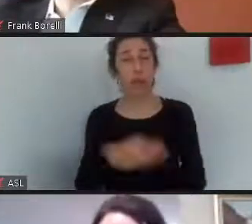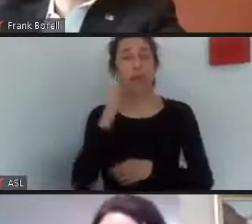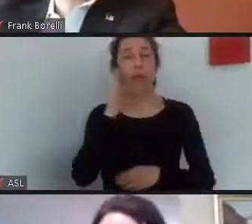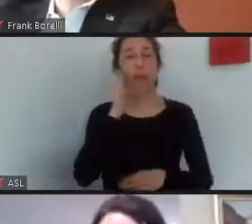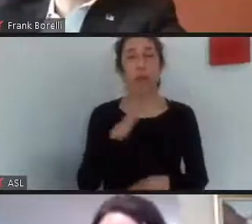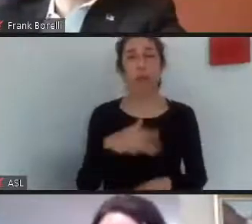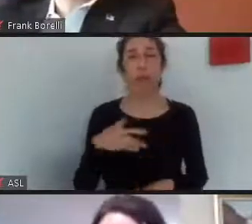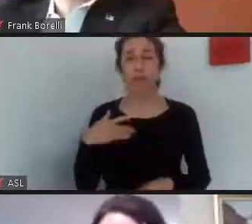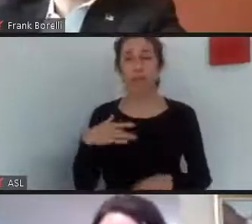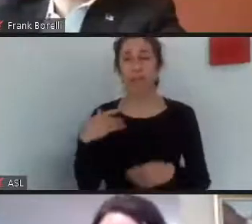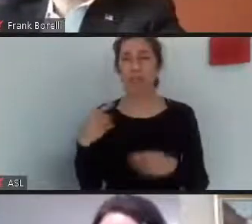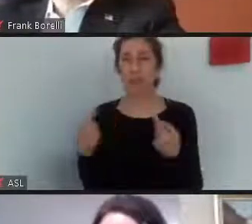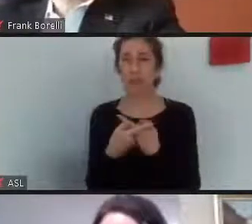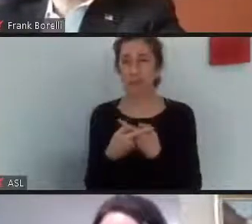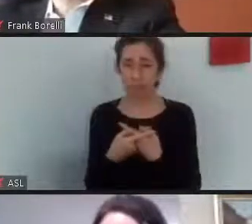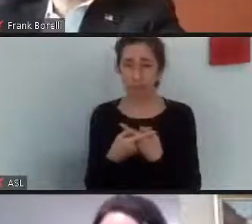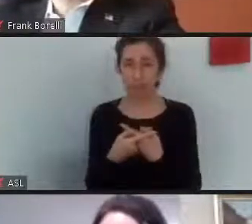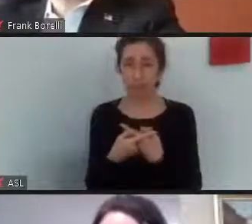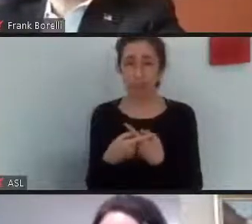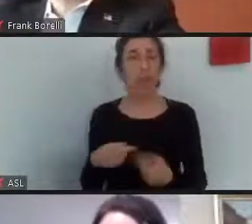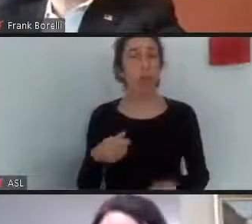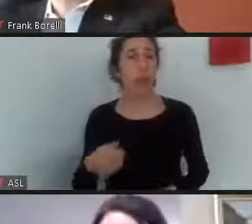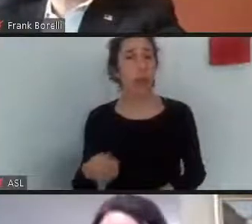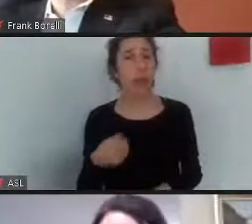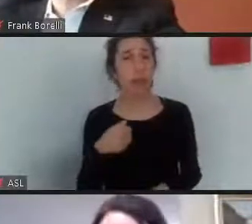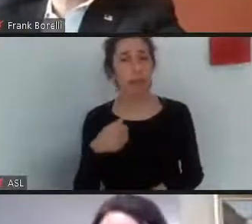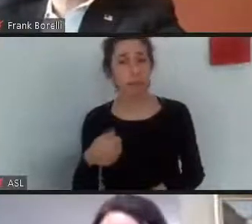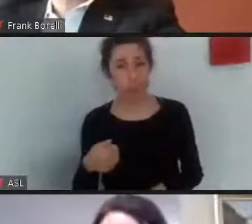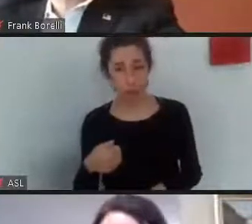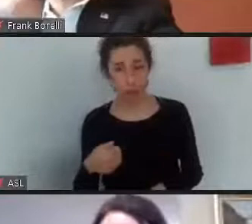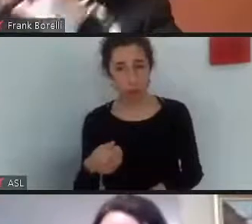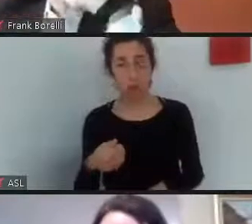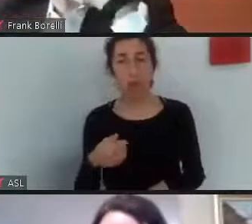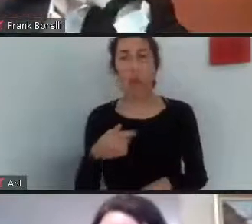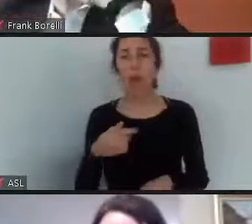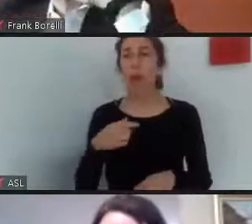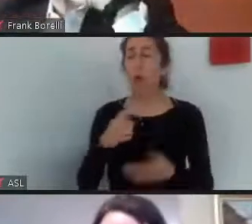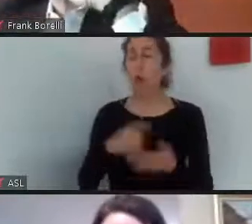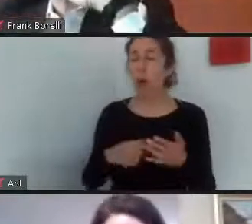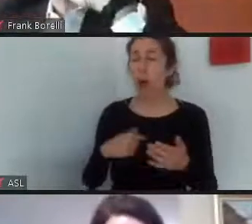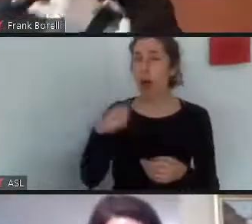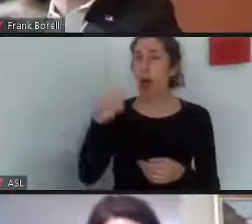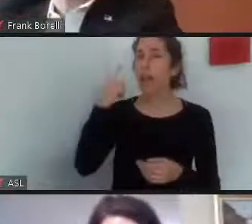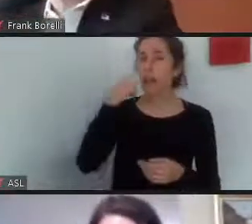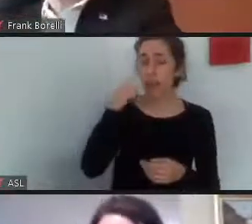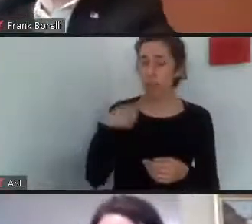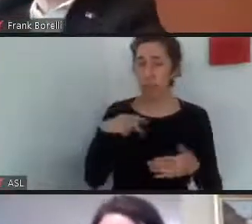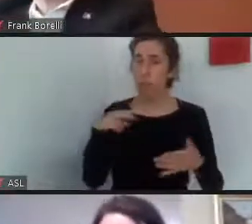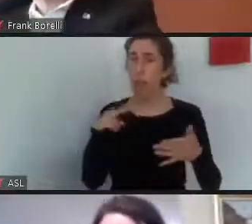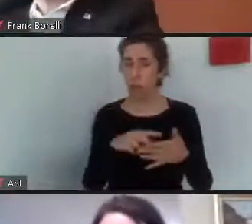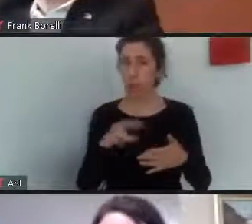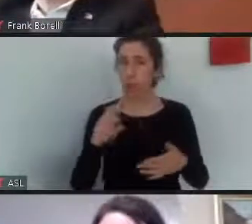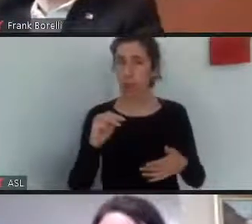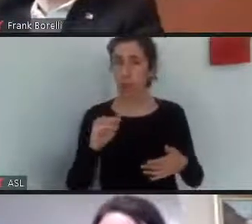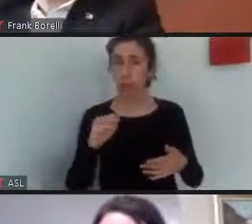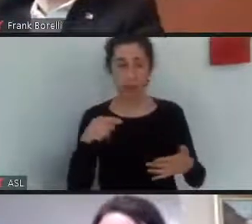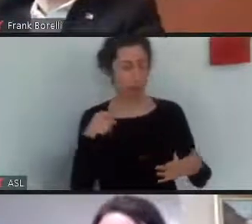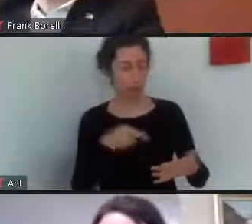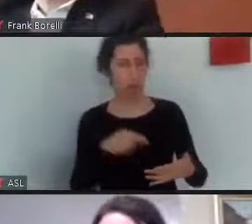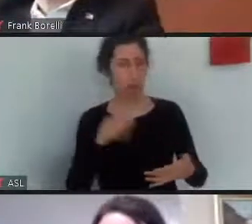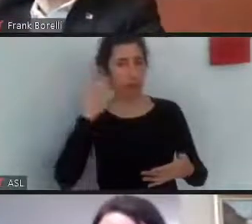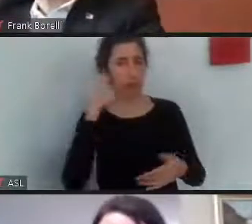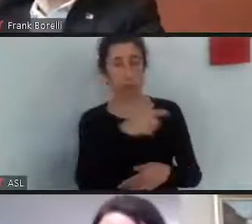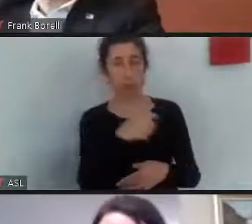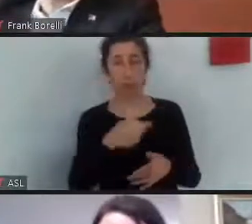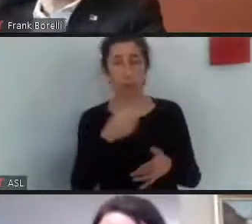4. Basically, what's going on here is, and I'm looking at this math, you're basically charging more for people to